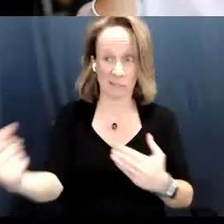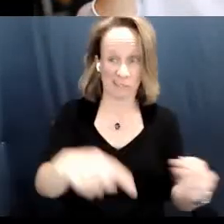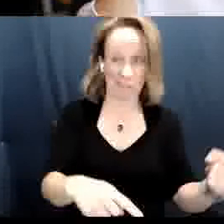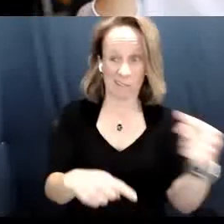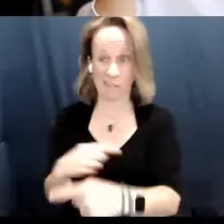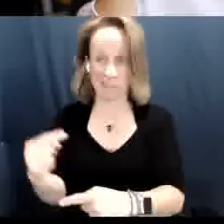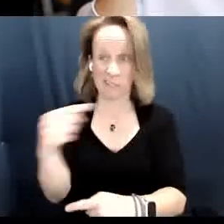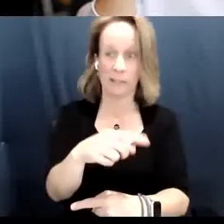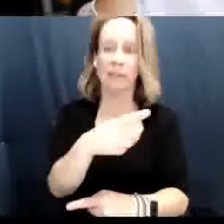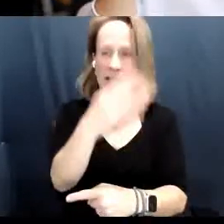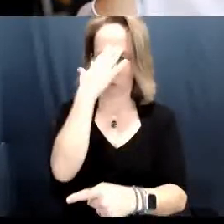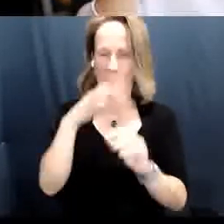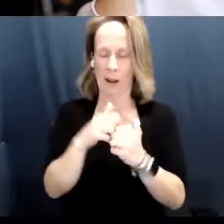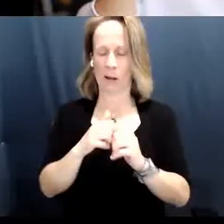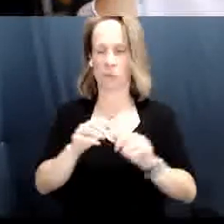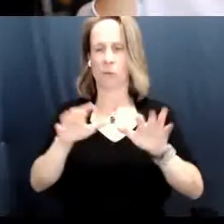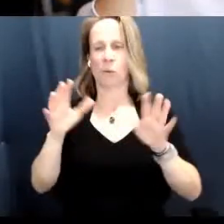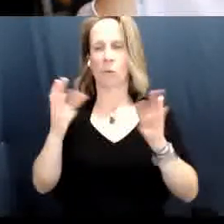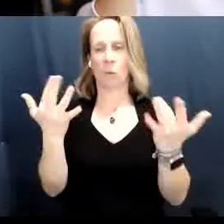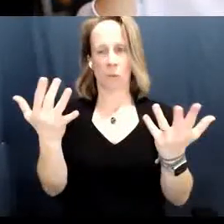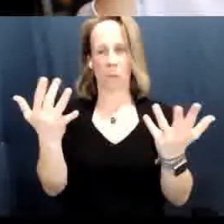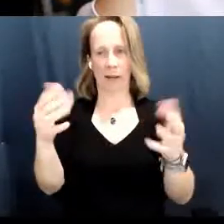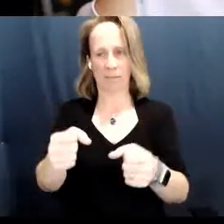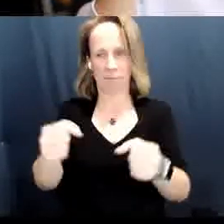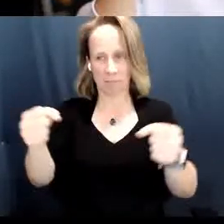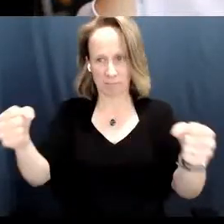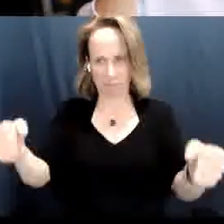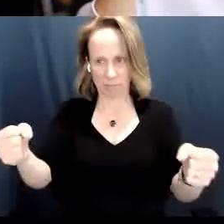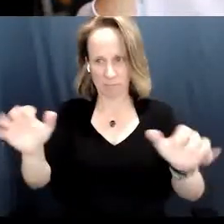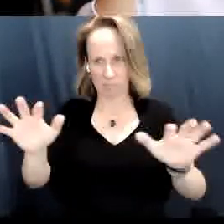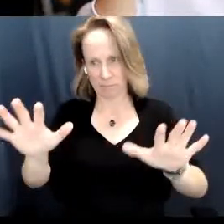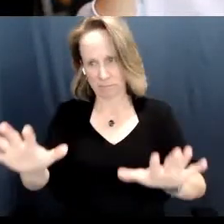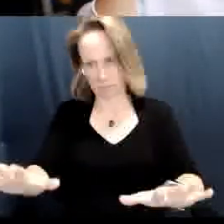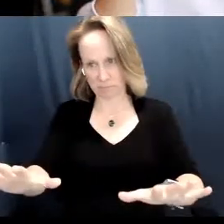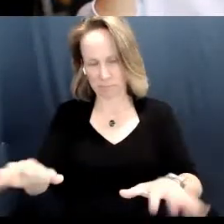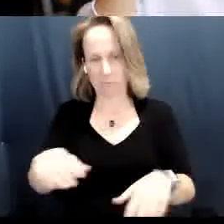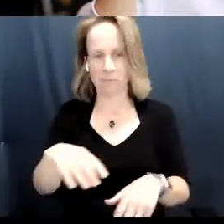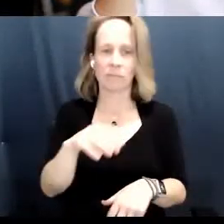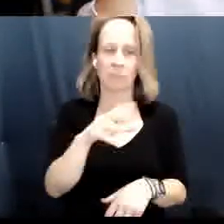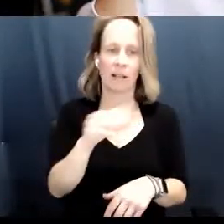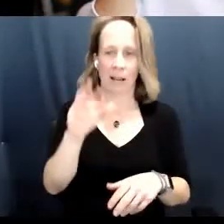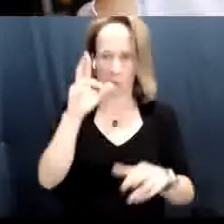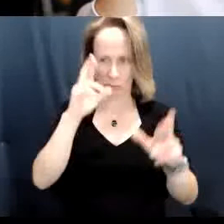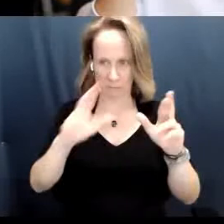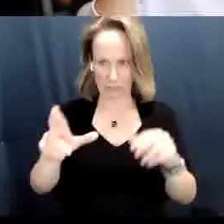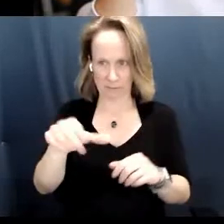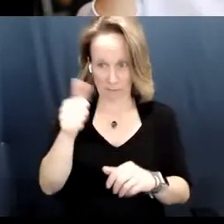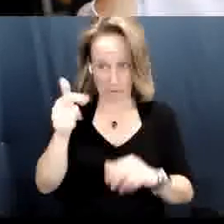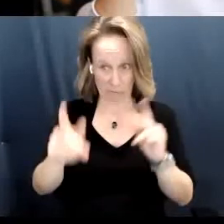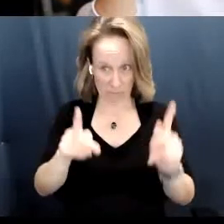safe person and being a good facilitator is also about respecting the boundaries of others.